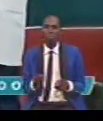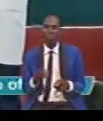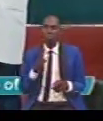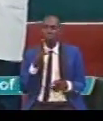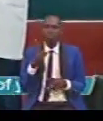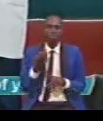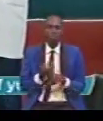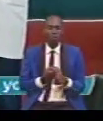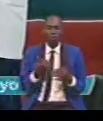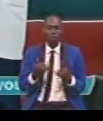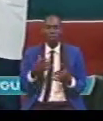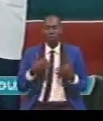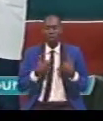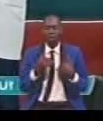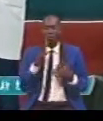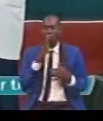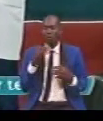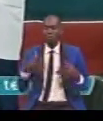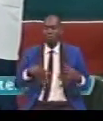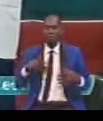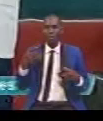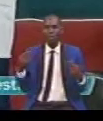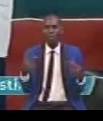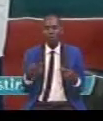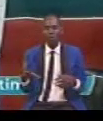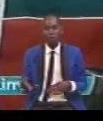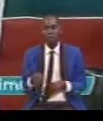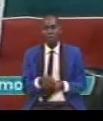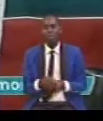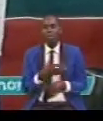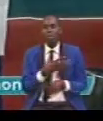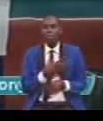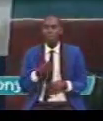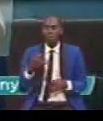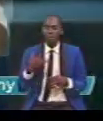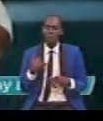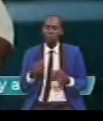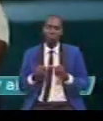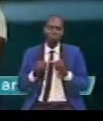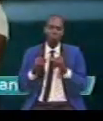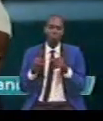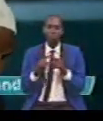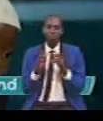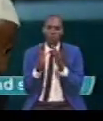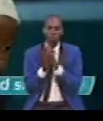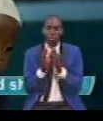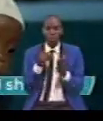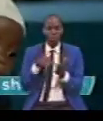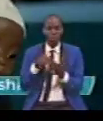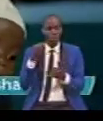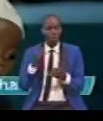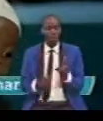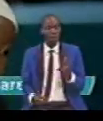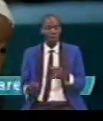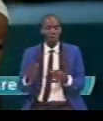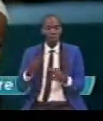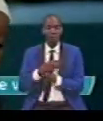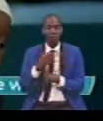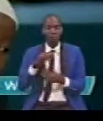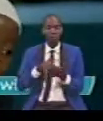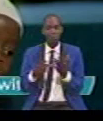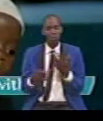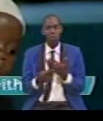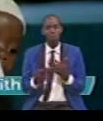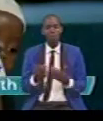been feeling the pain, and today I was praying over it. I said, God, heal me. This is the last crusade. How am I going to